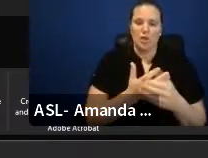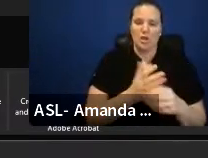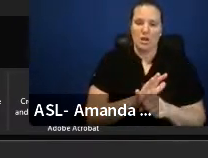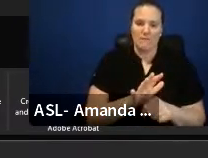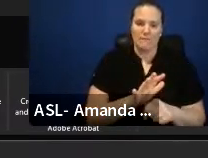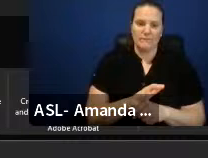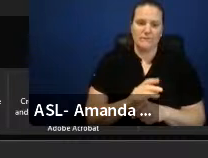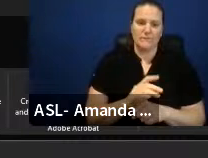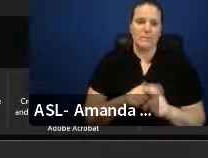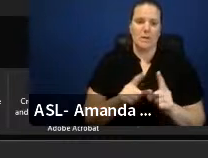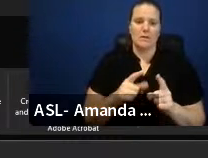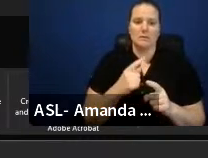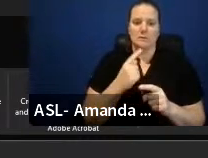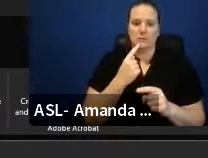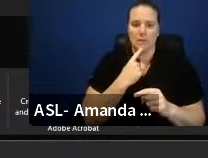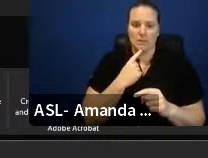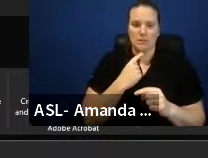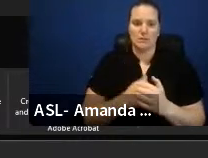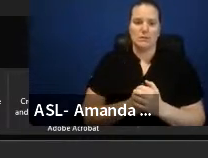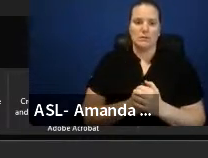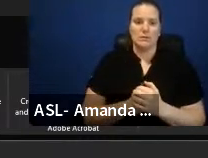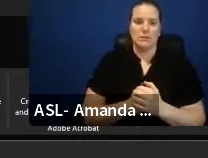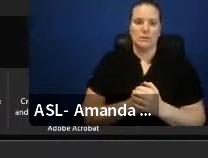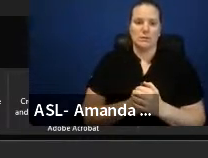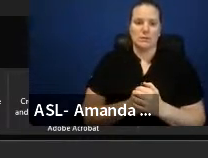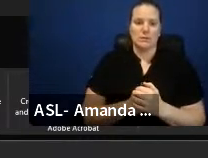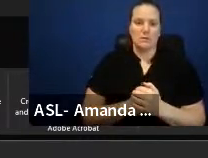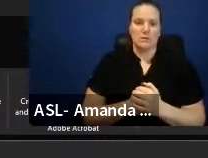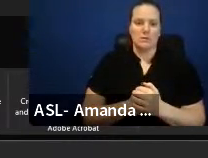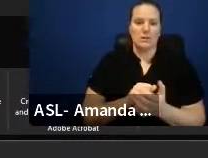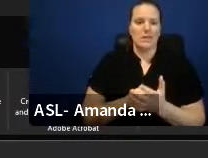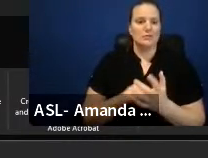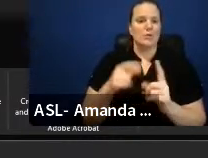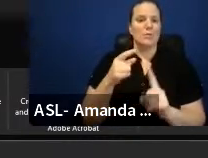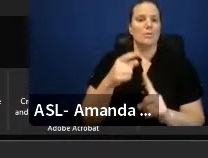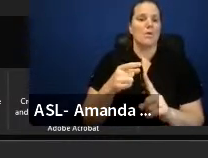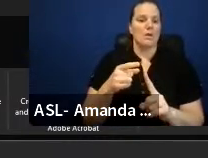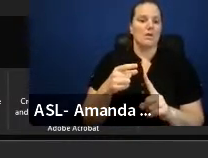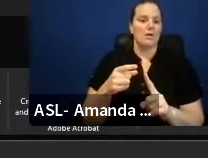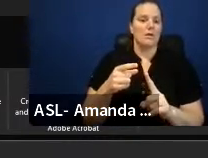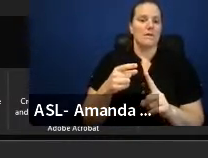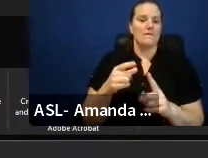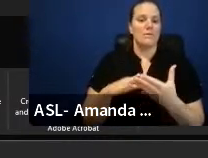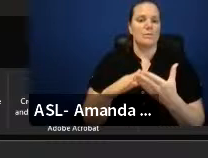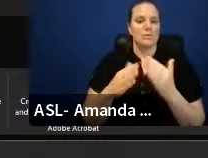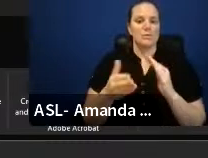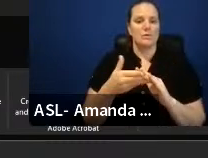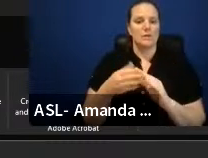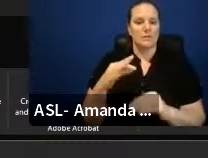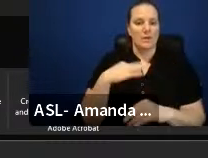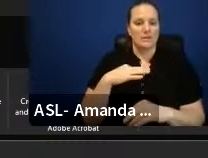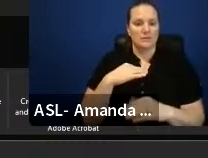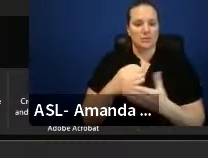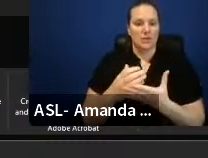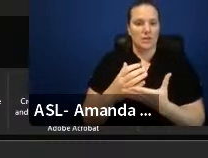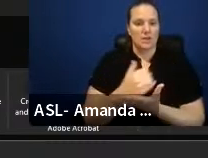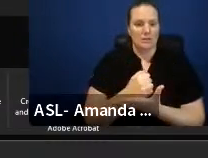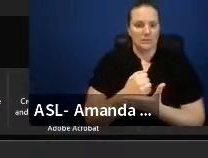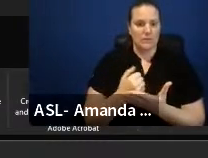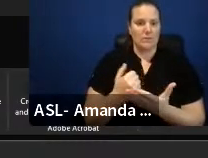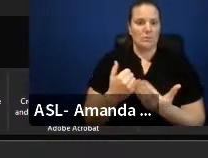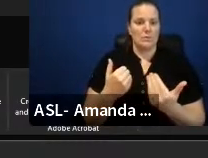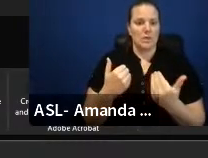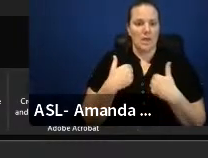it's saying collectively. And I think that's the whole point of a community benefits is to be able to say collectively, we've come to